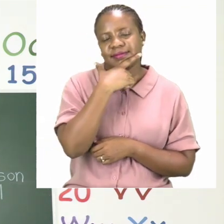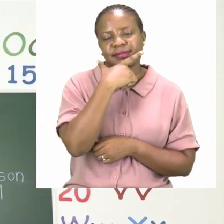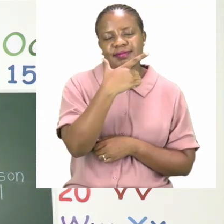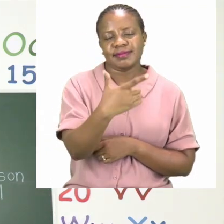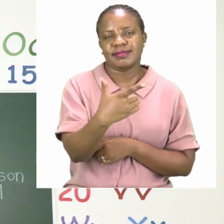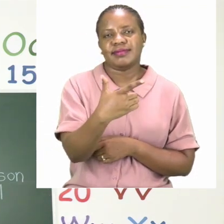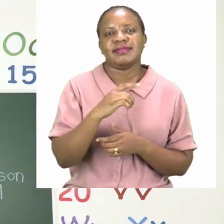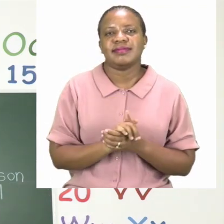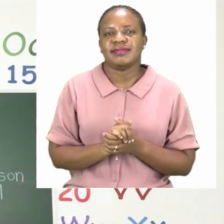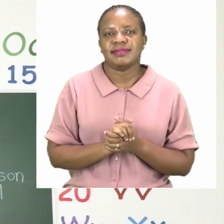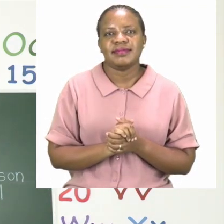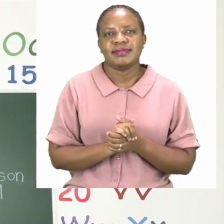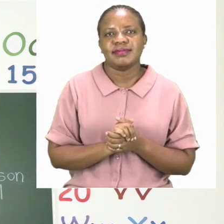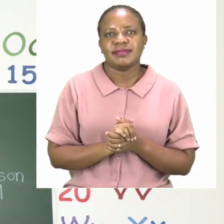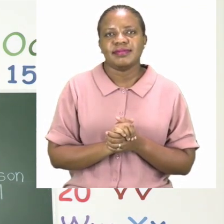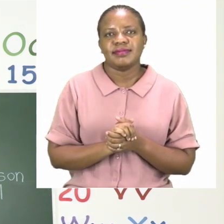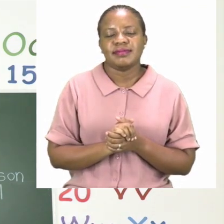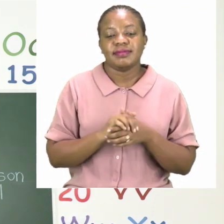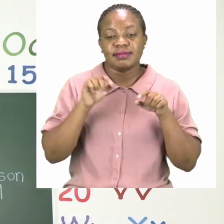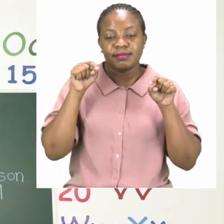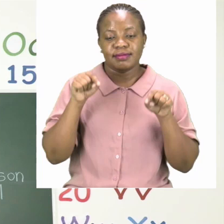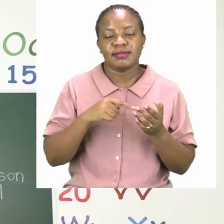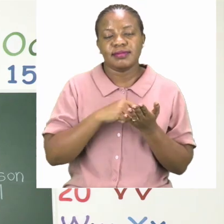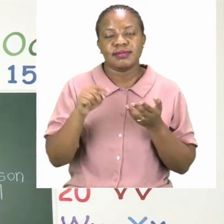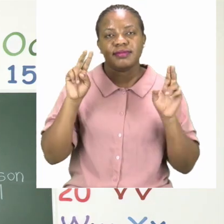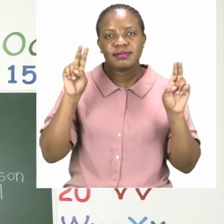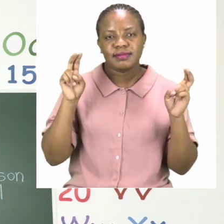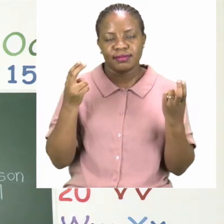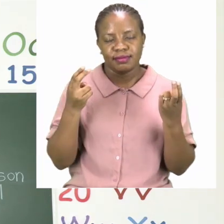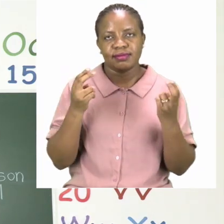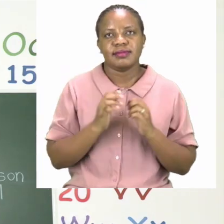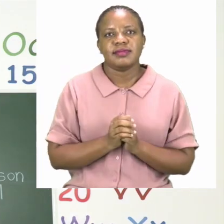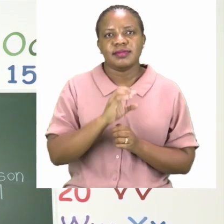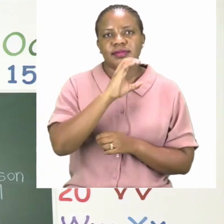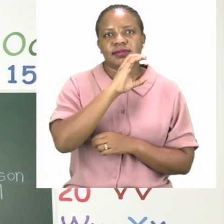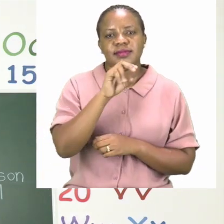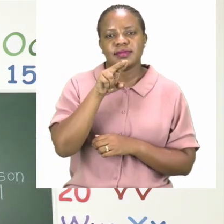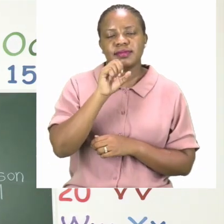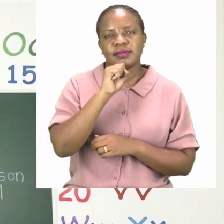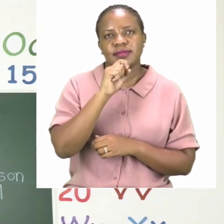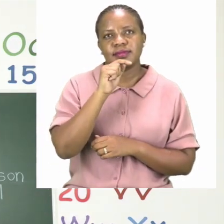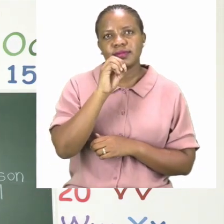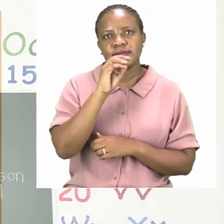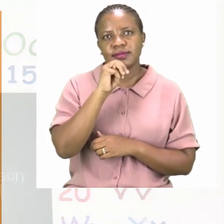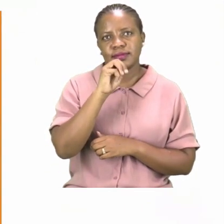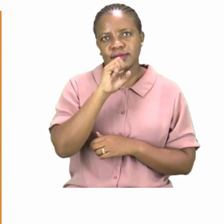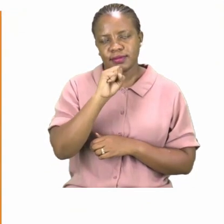for joining me today. Our theme this week is customs